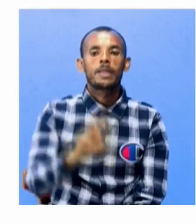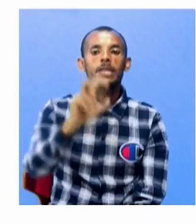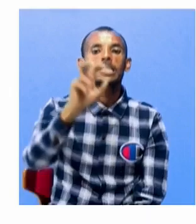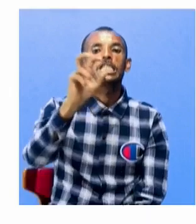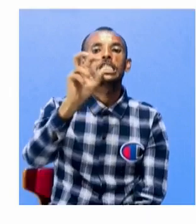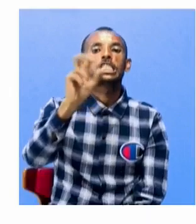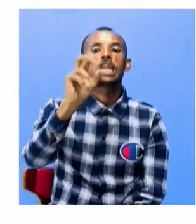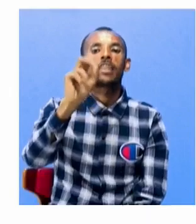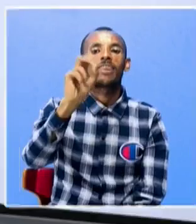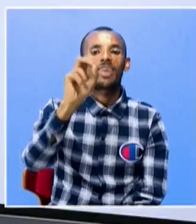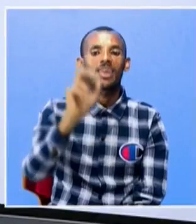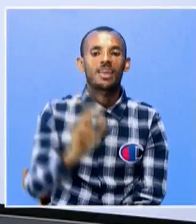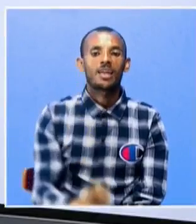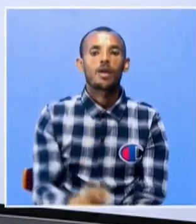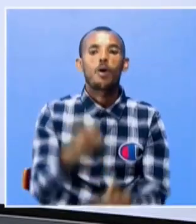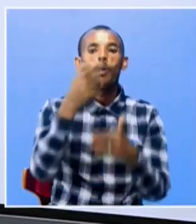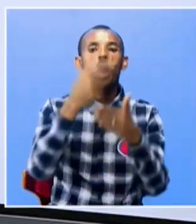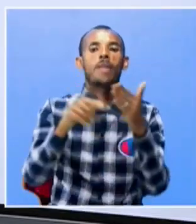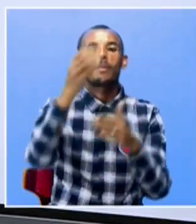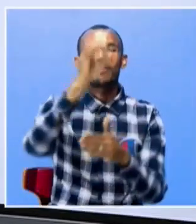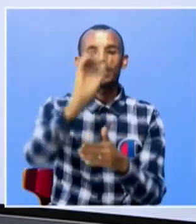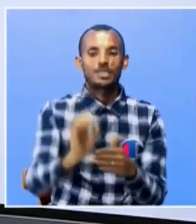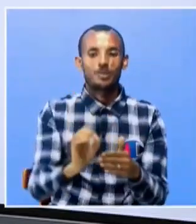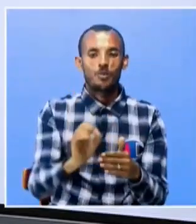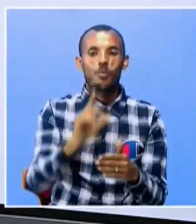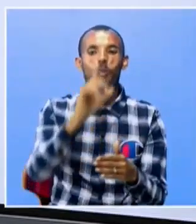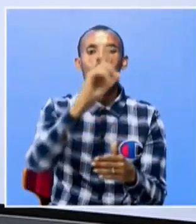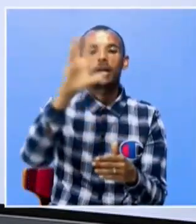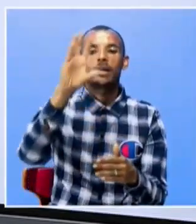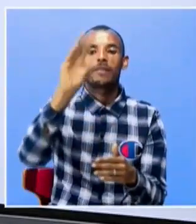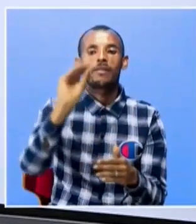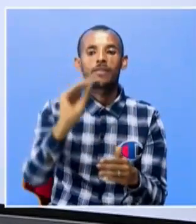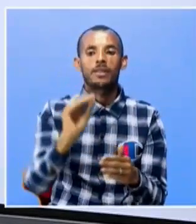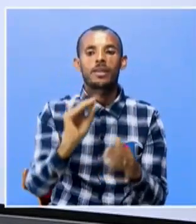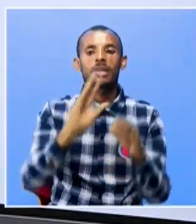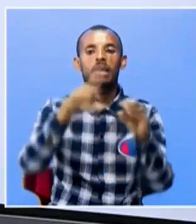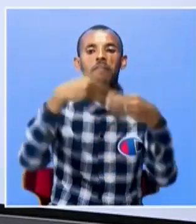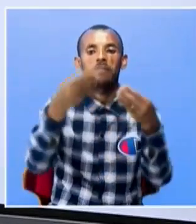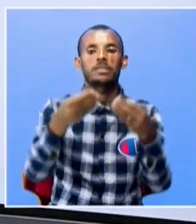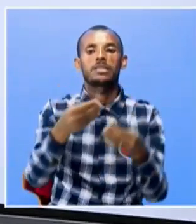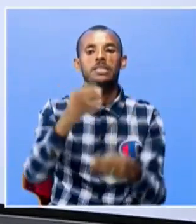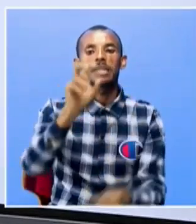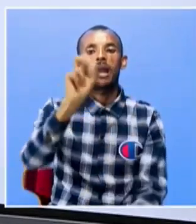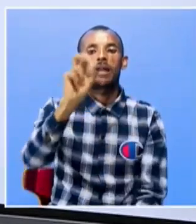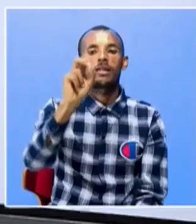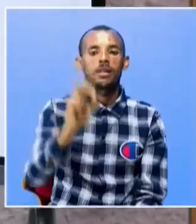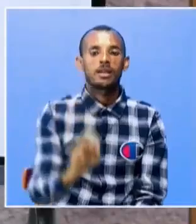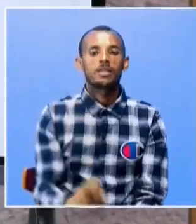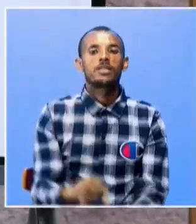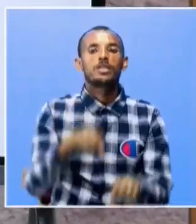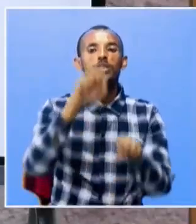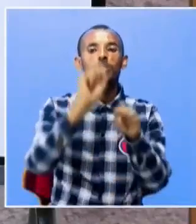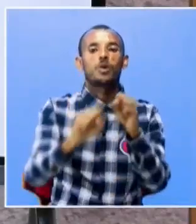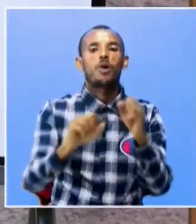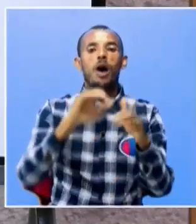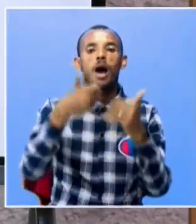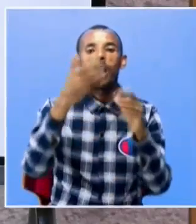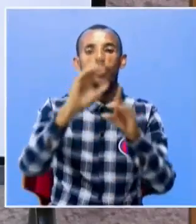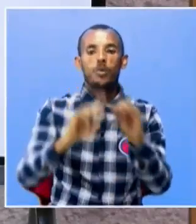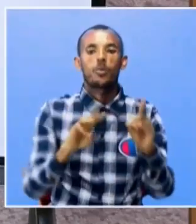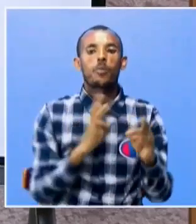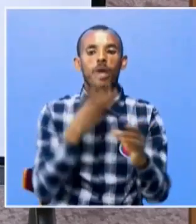30? What percent of this number gives you 30? So how do you calculate